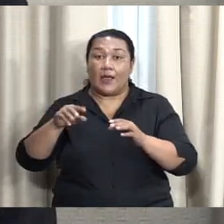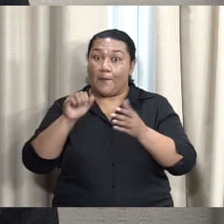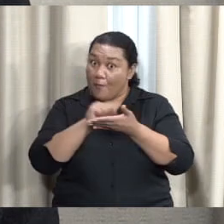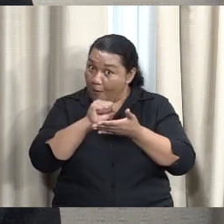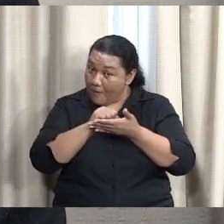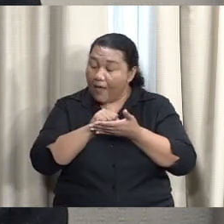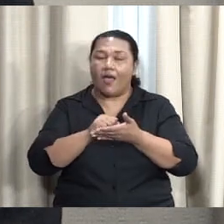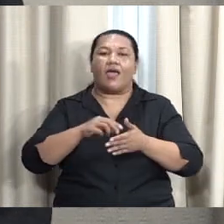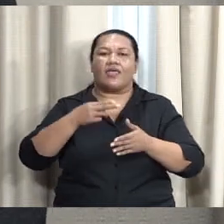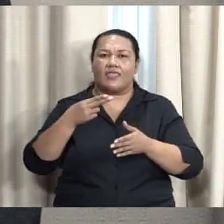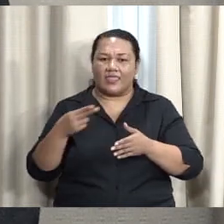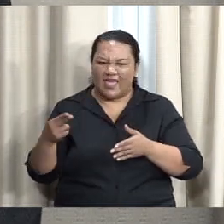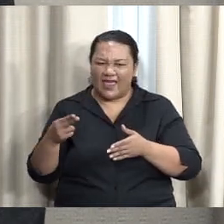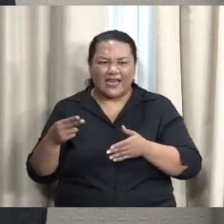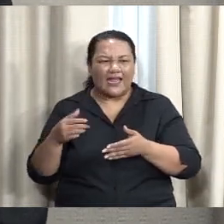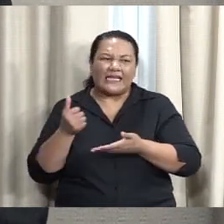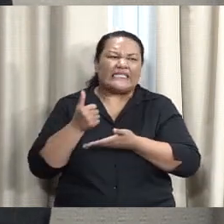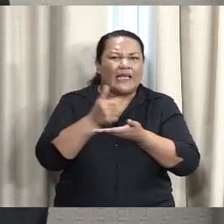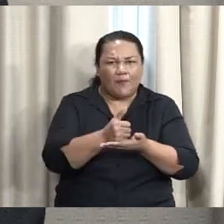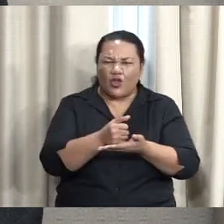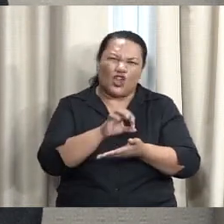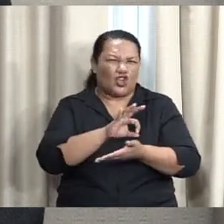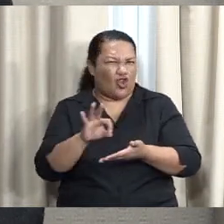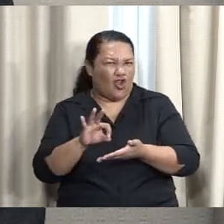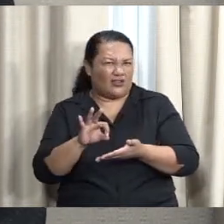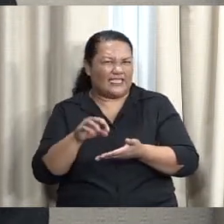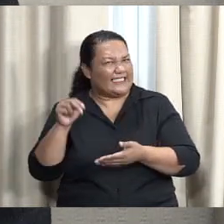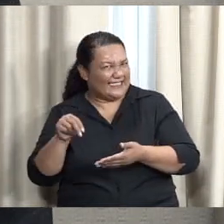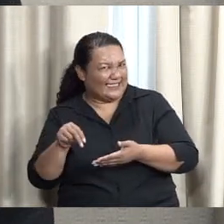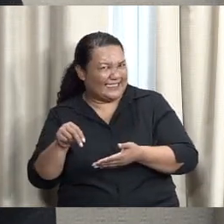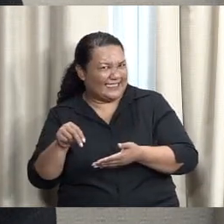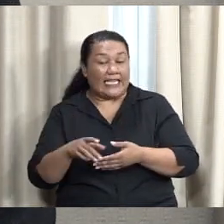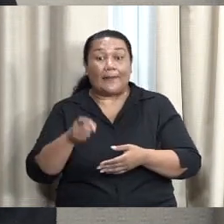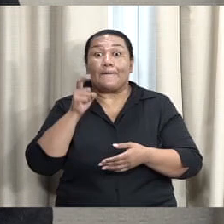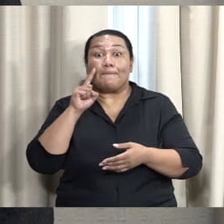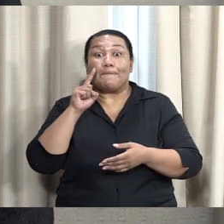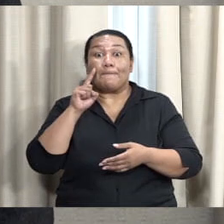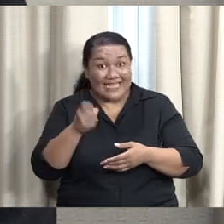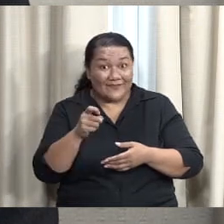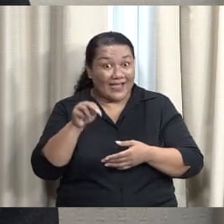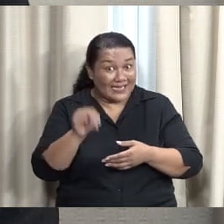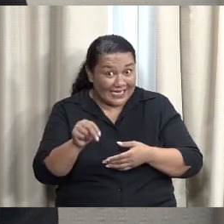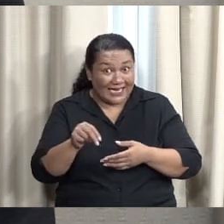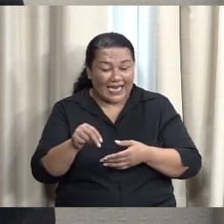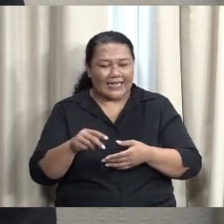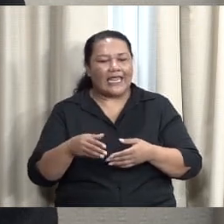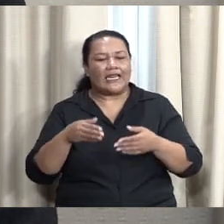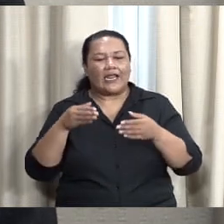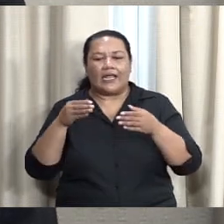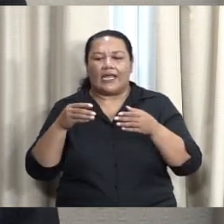necessary, or if it is necessary, will be for a small number of students and